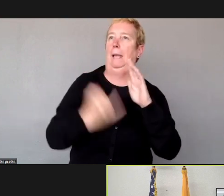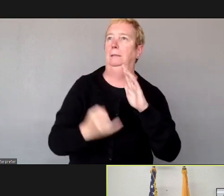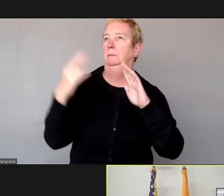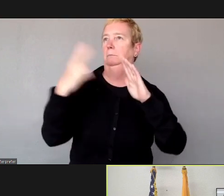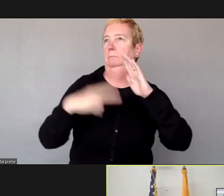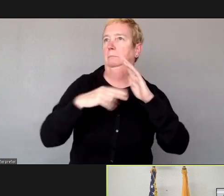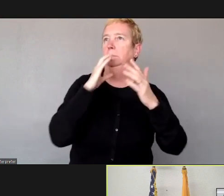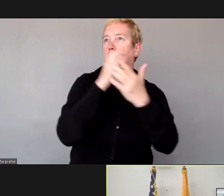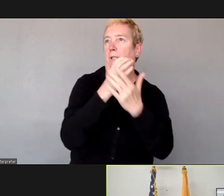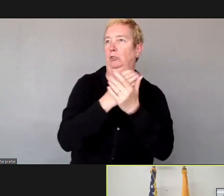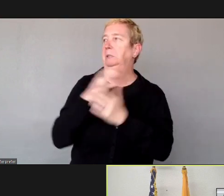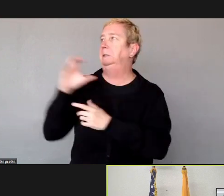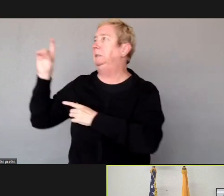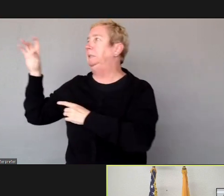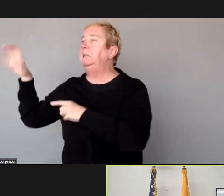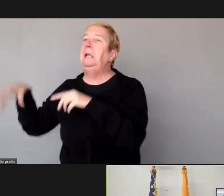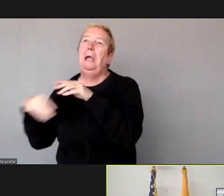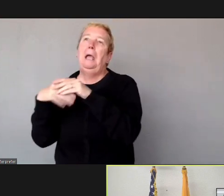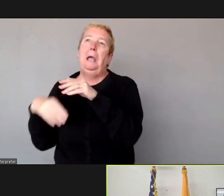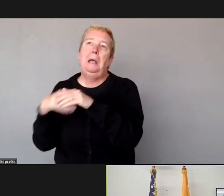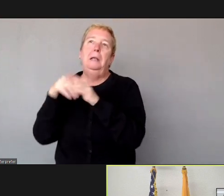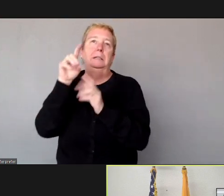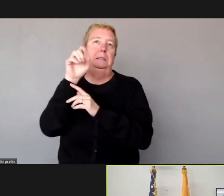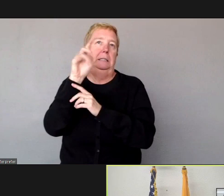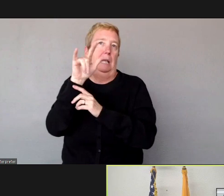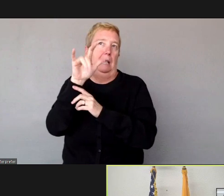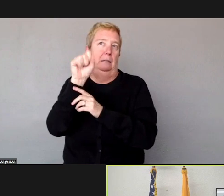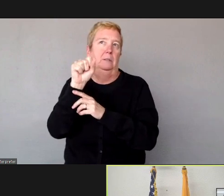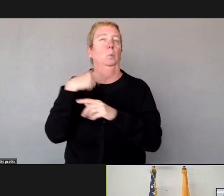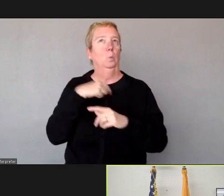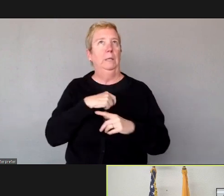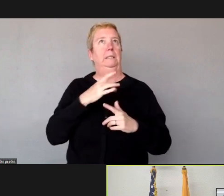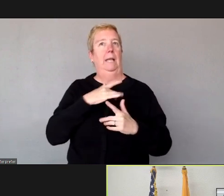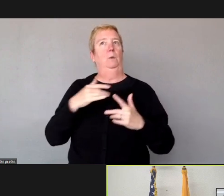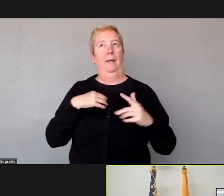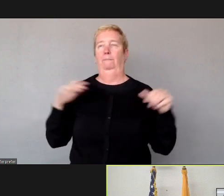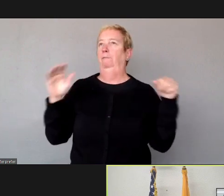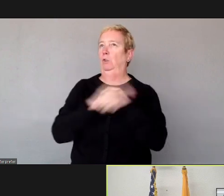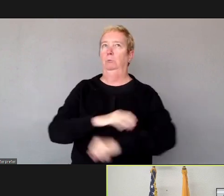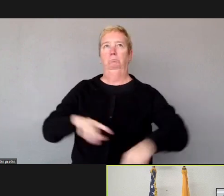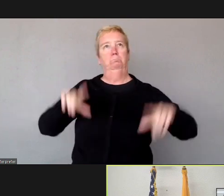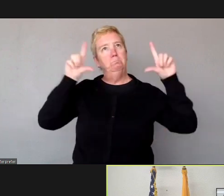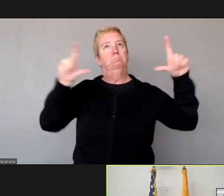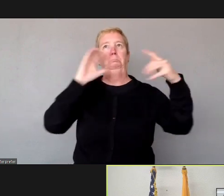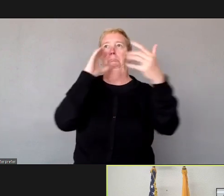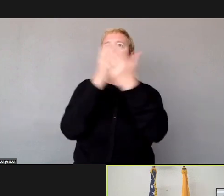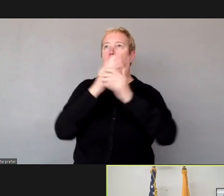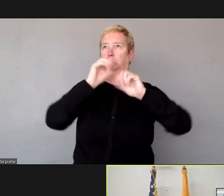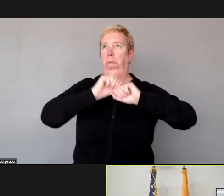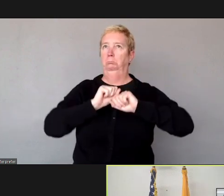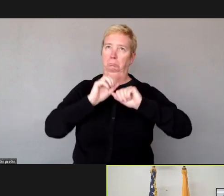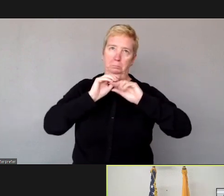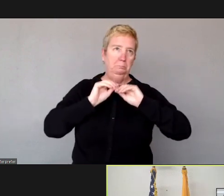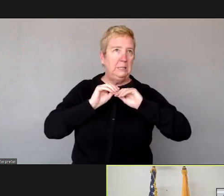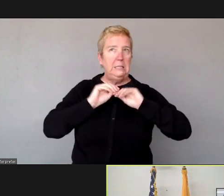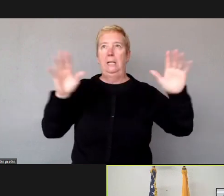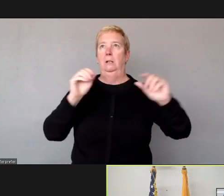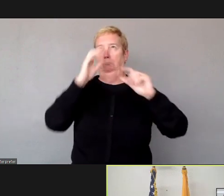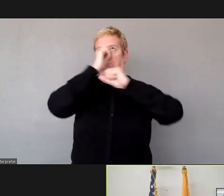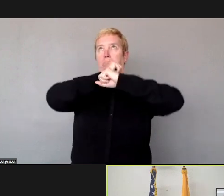the consistent forward-thinking guidance we've gotten from our epidemiology team. And the trouble